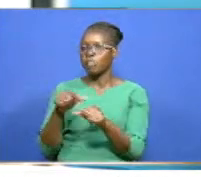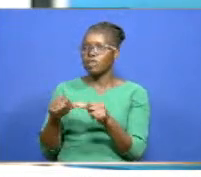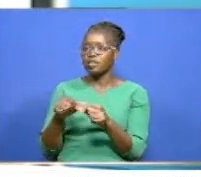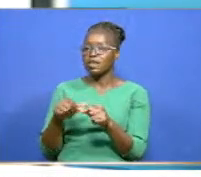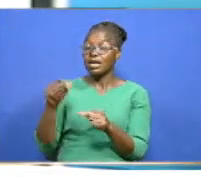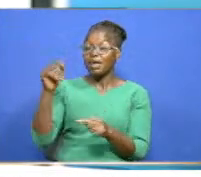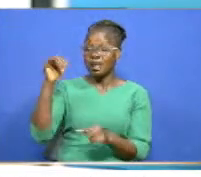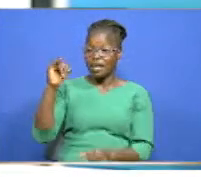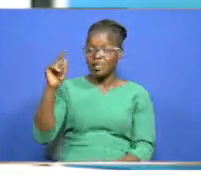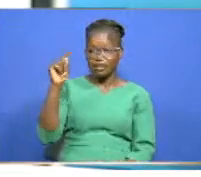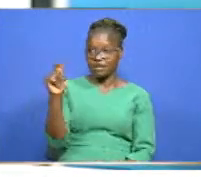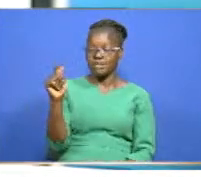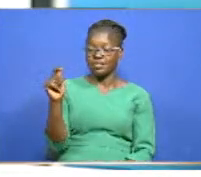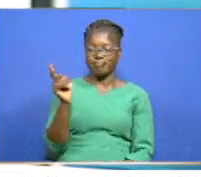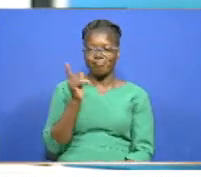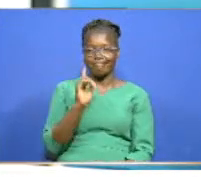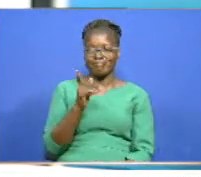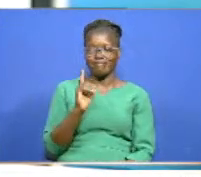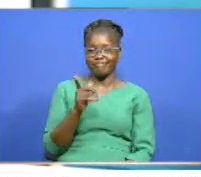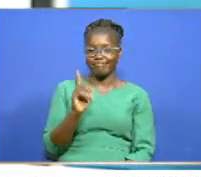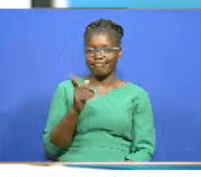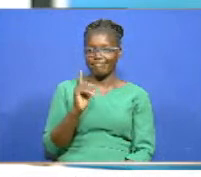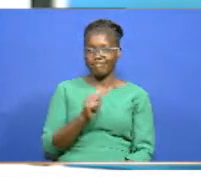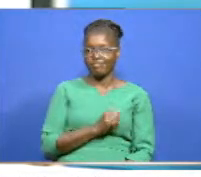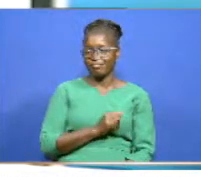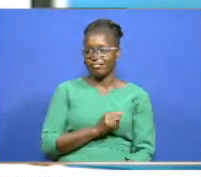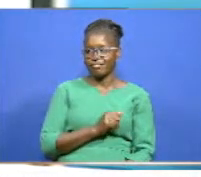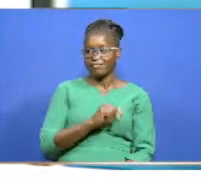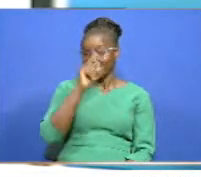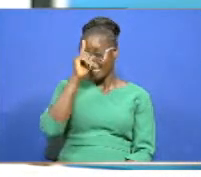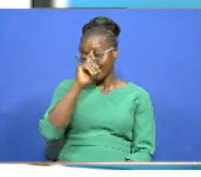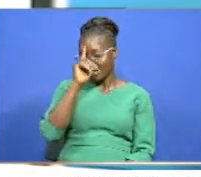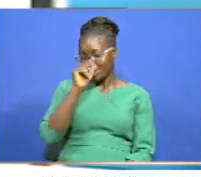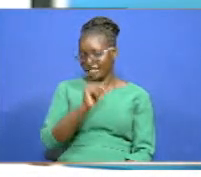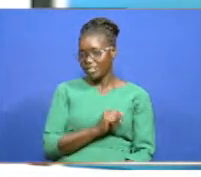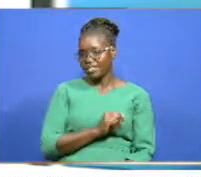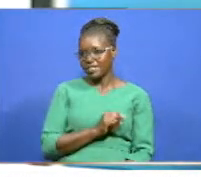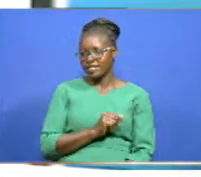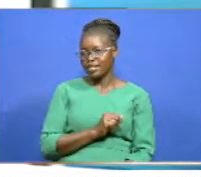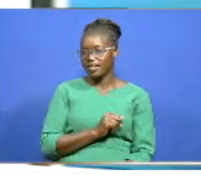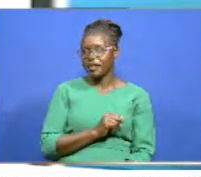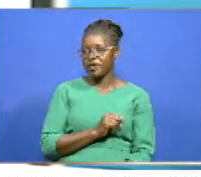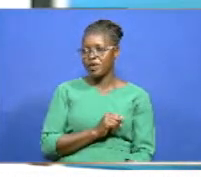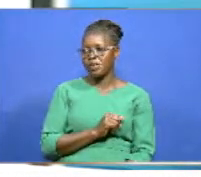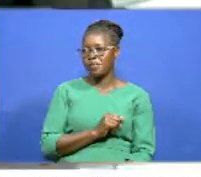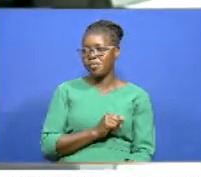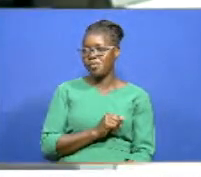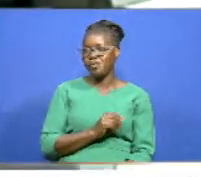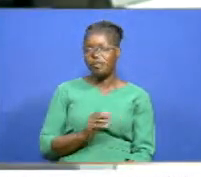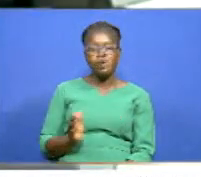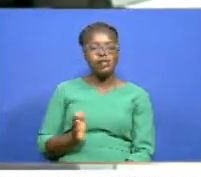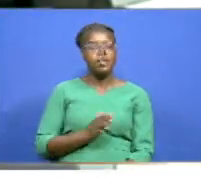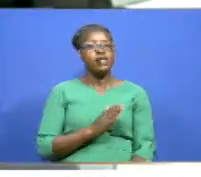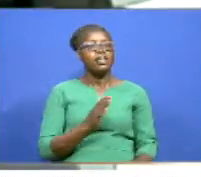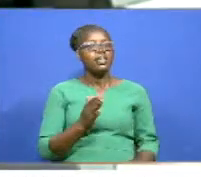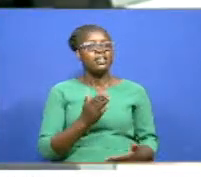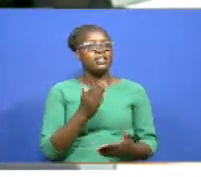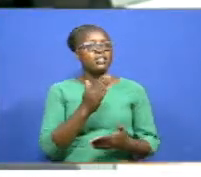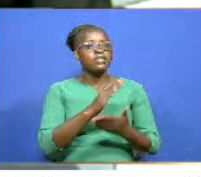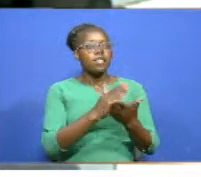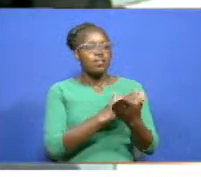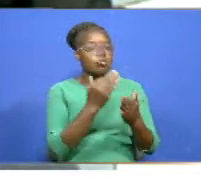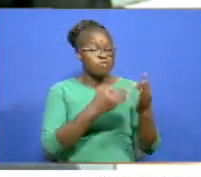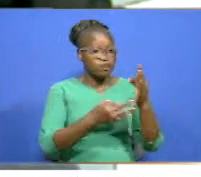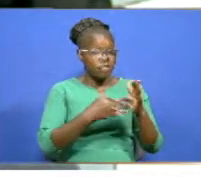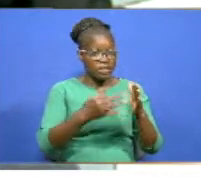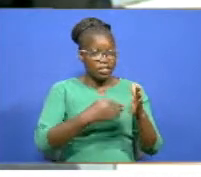IT, that's very serious. Yes, it's very, very serious. And perhaps, what are some of the factors that are